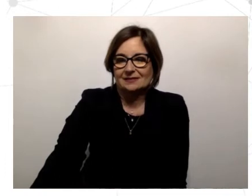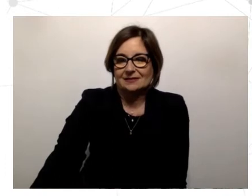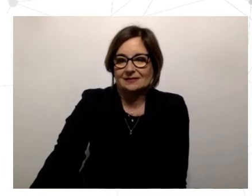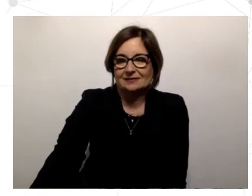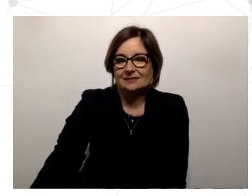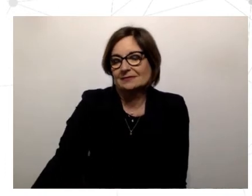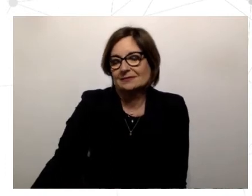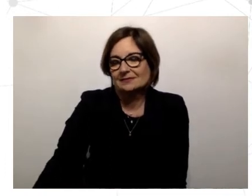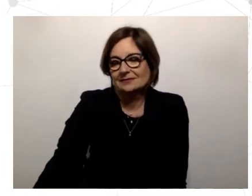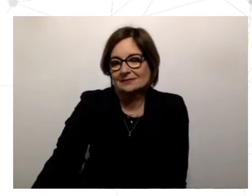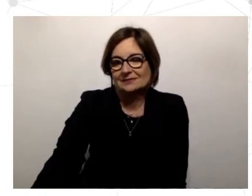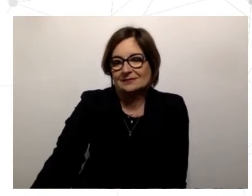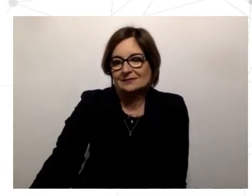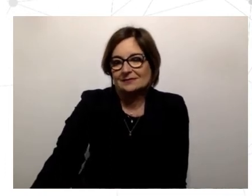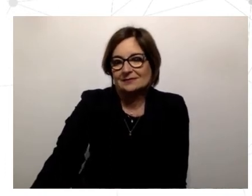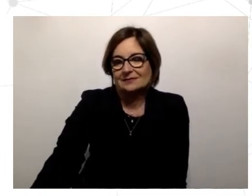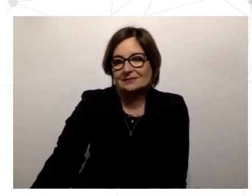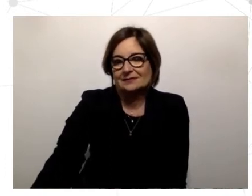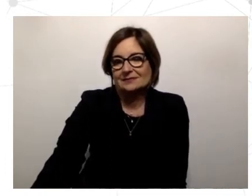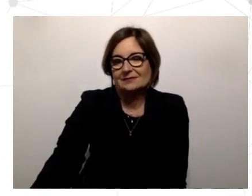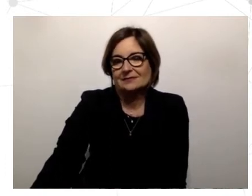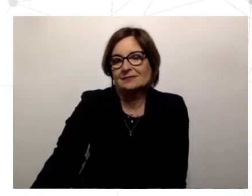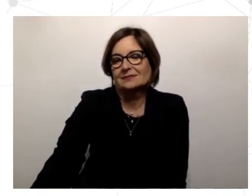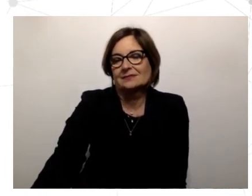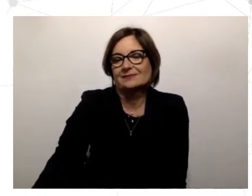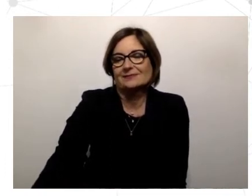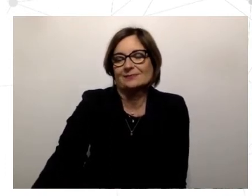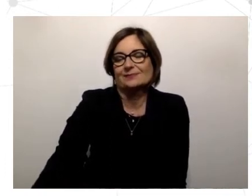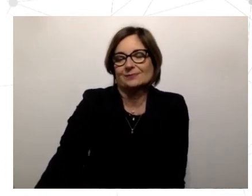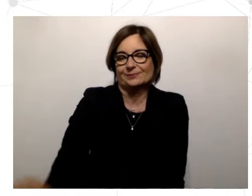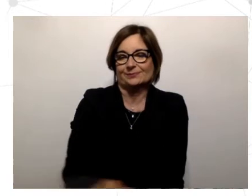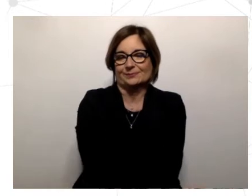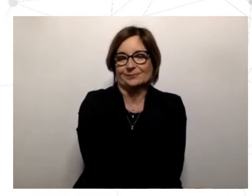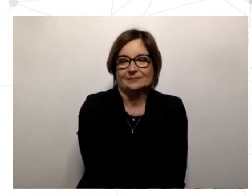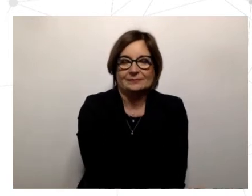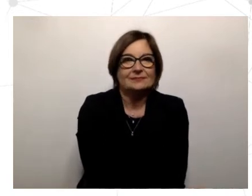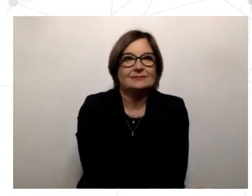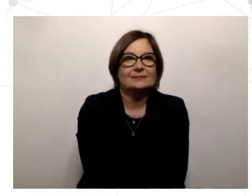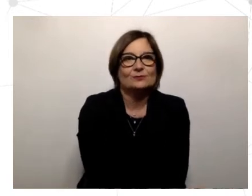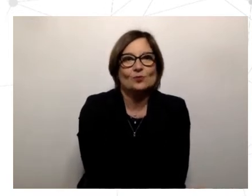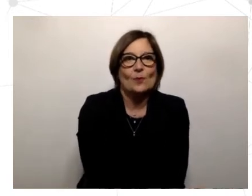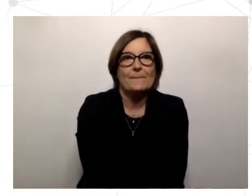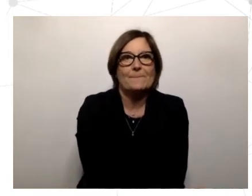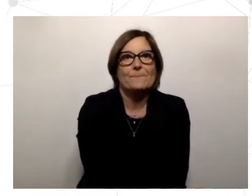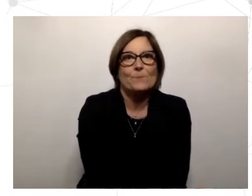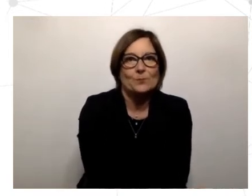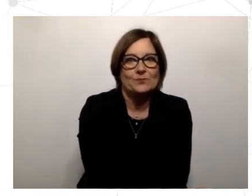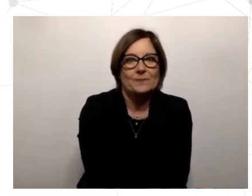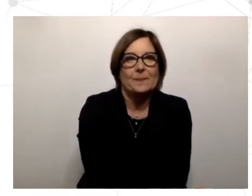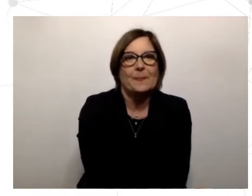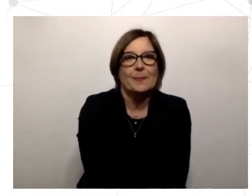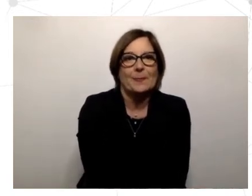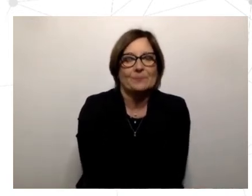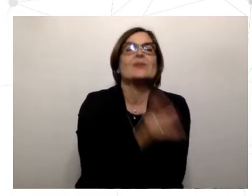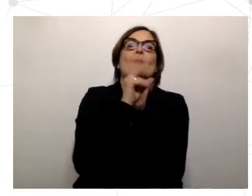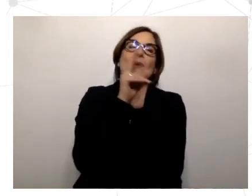And this is to let you know how important it is that you chose, how honored we feel